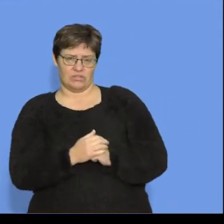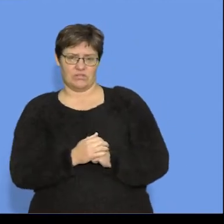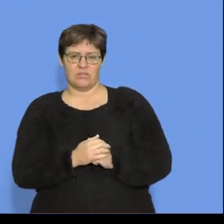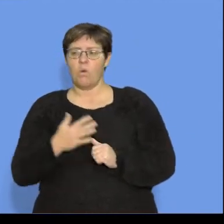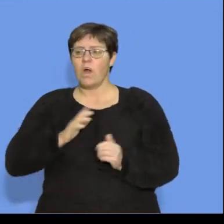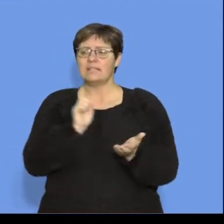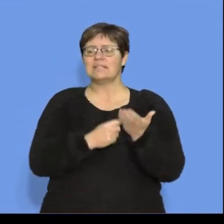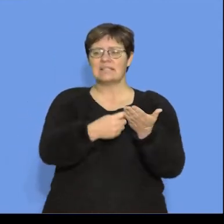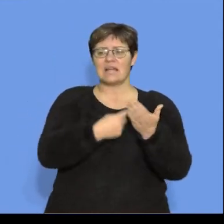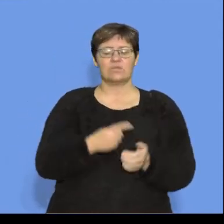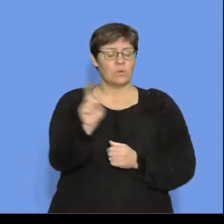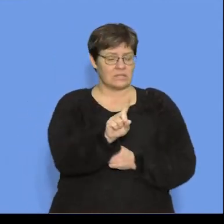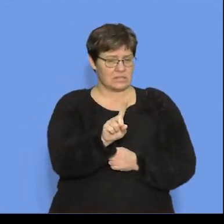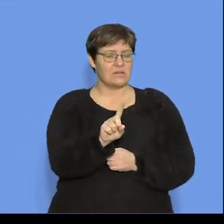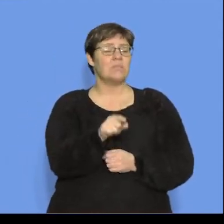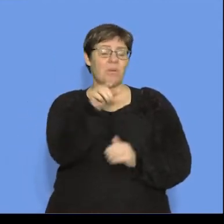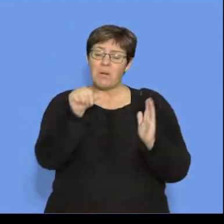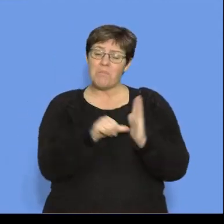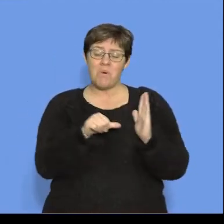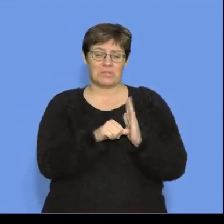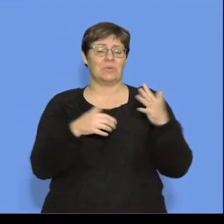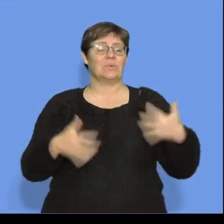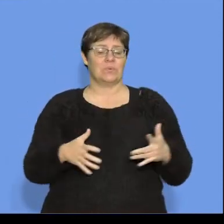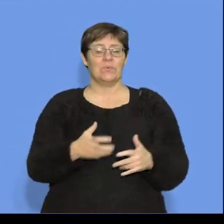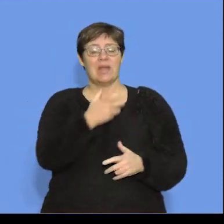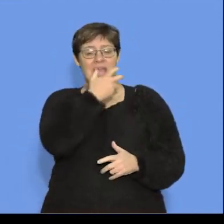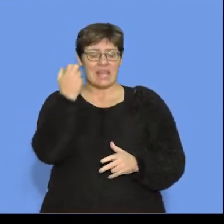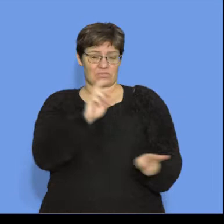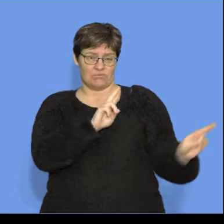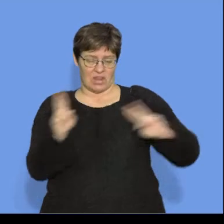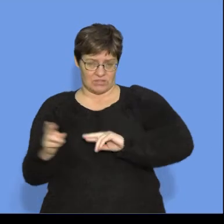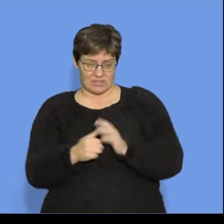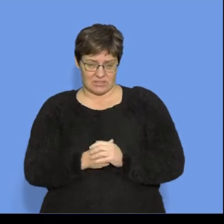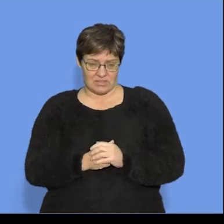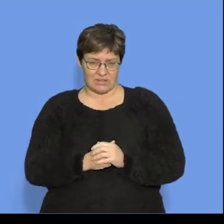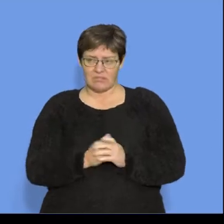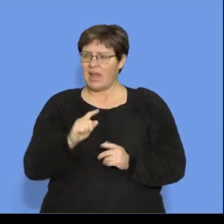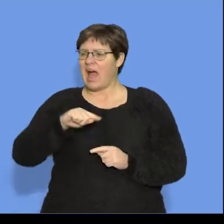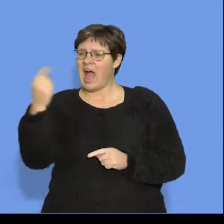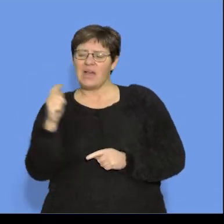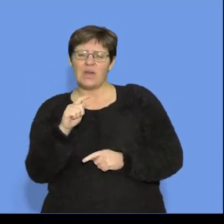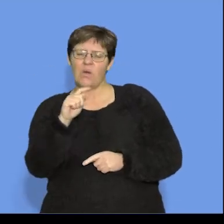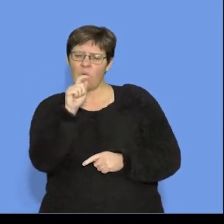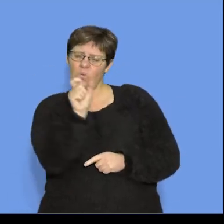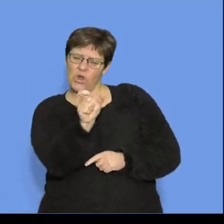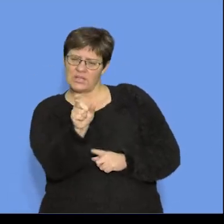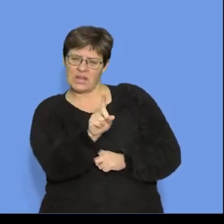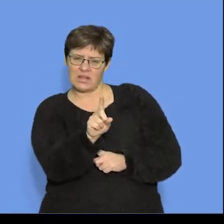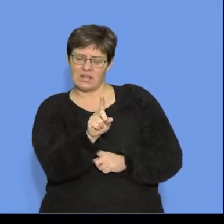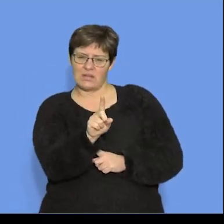to talk about, which is really important, is heat of reaction. Now, there's another word we can use for this. It's